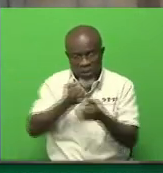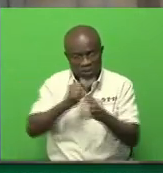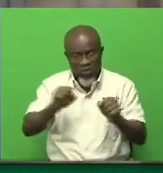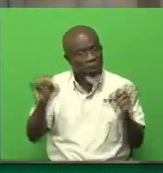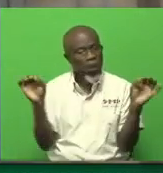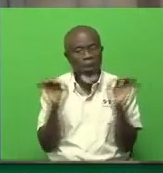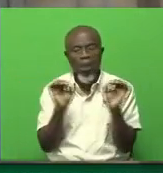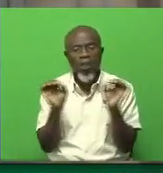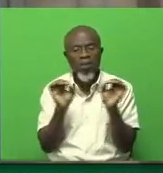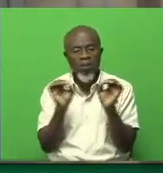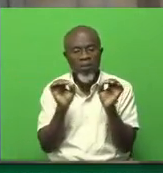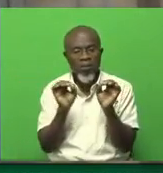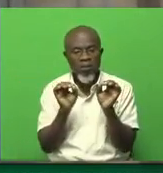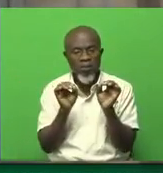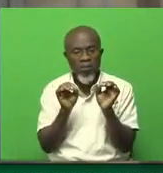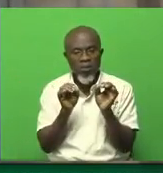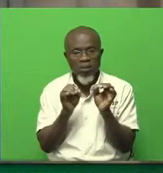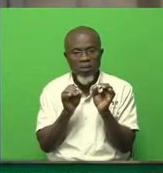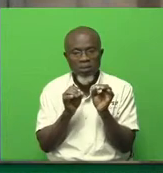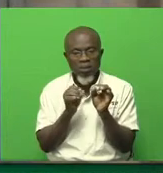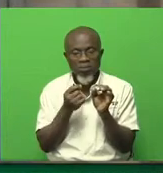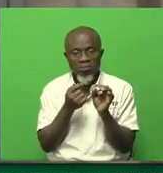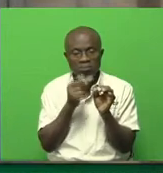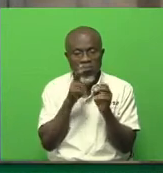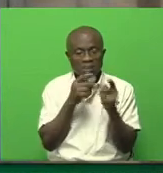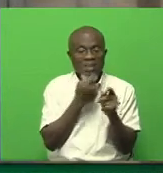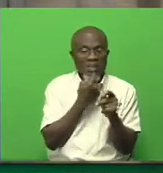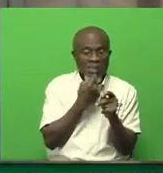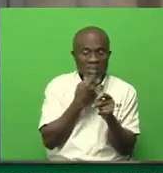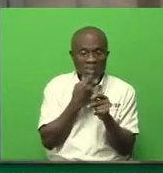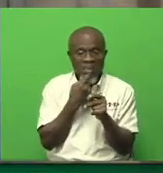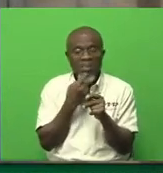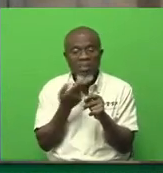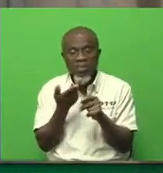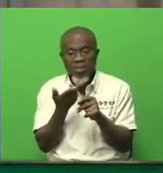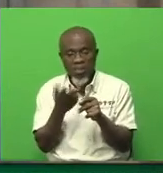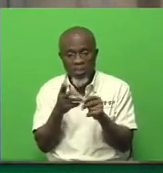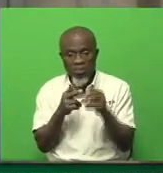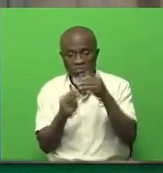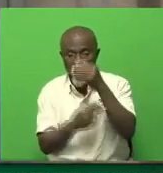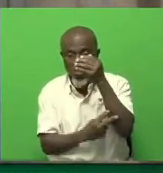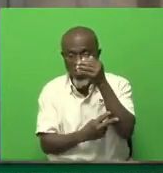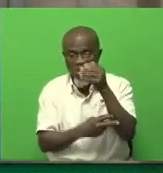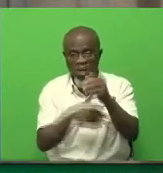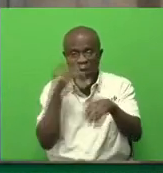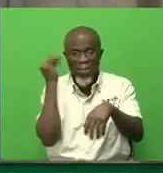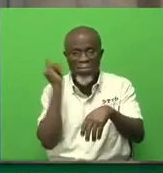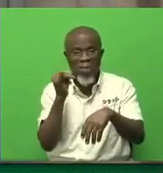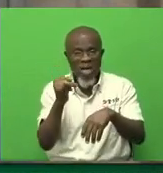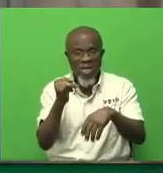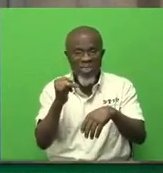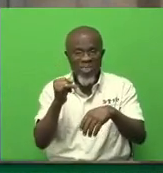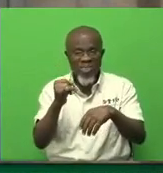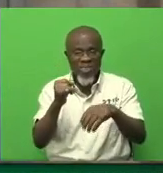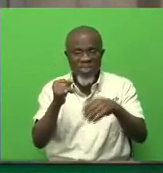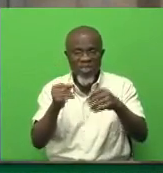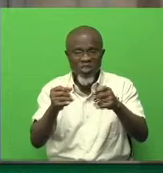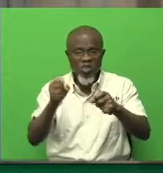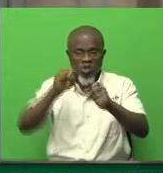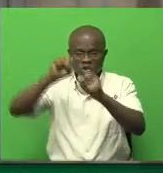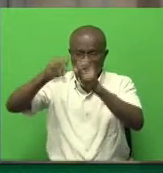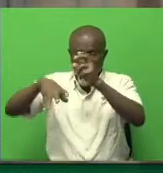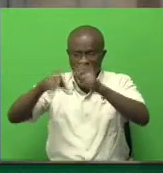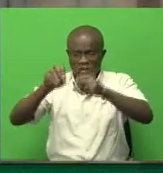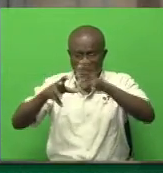me that the condition of the bridge is so bad that garbage collection trucks can no longer cross and unable to collect garbage for the residents